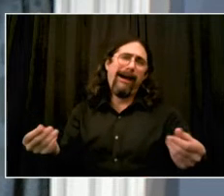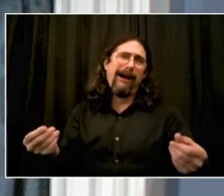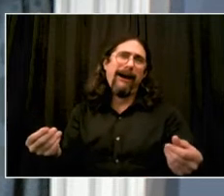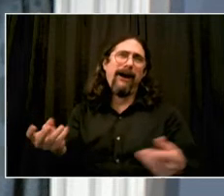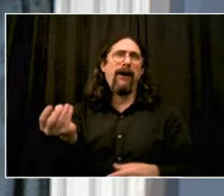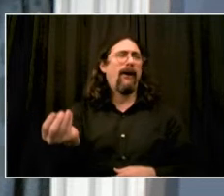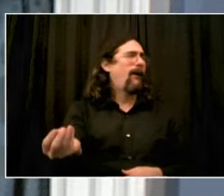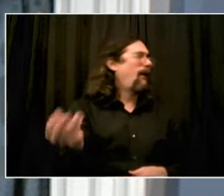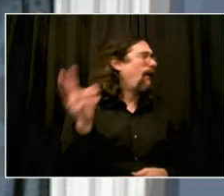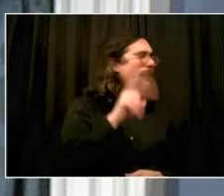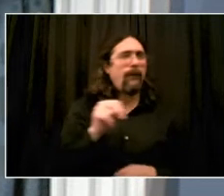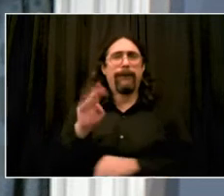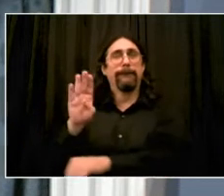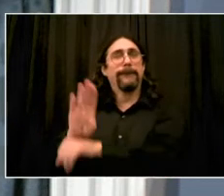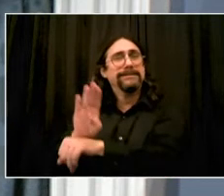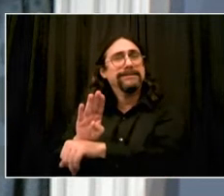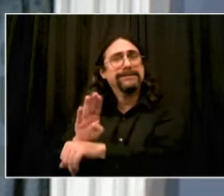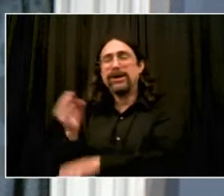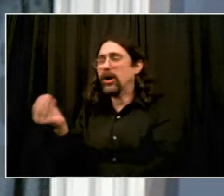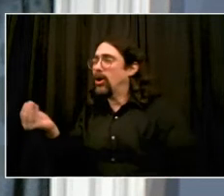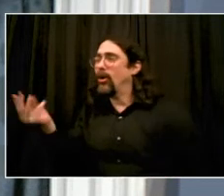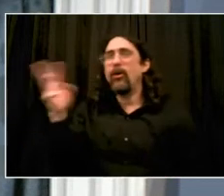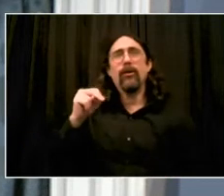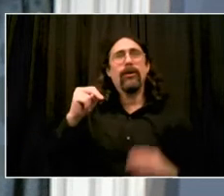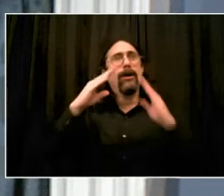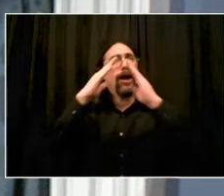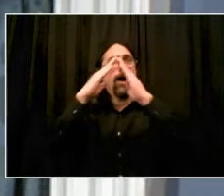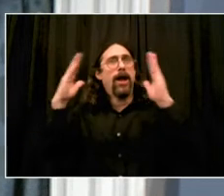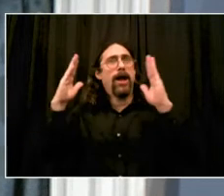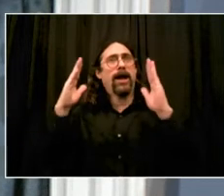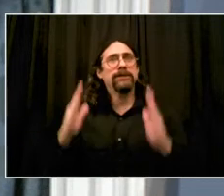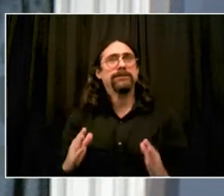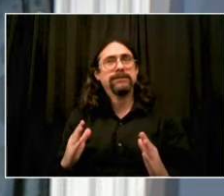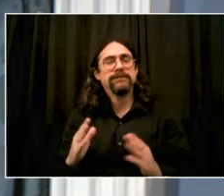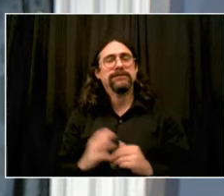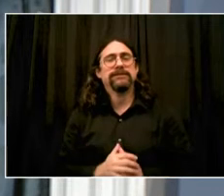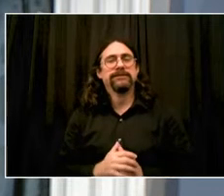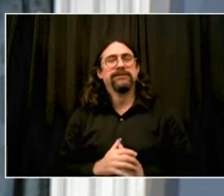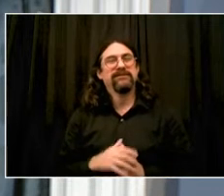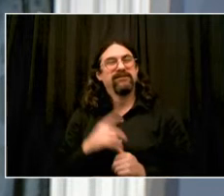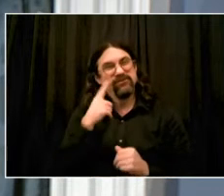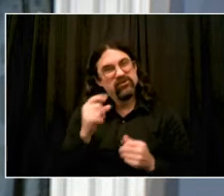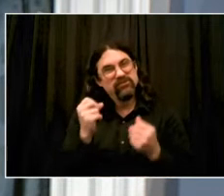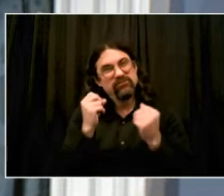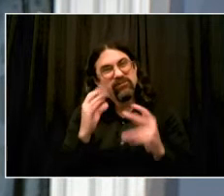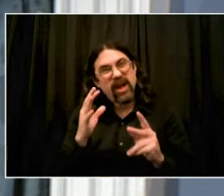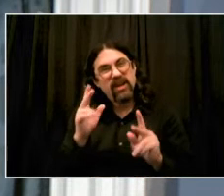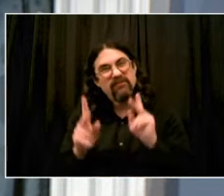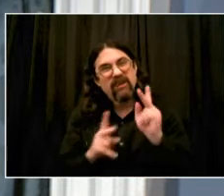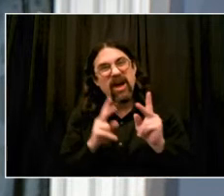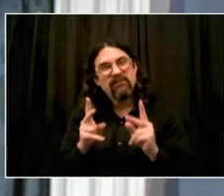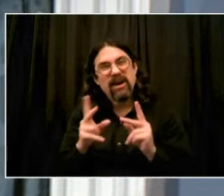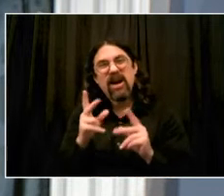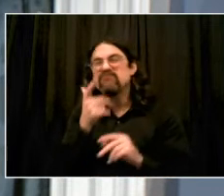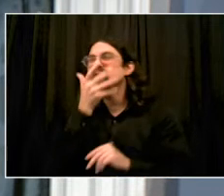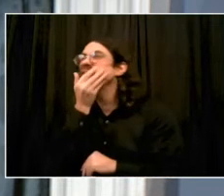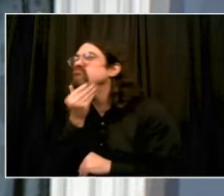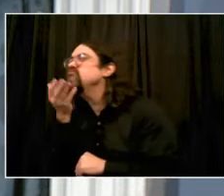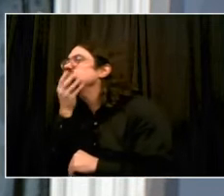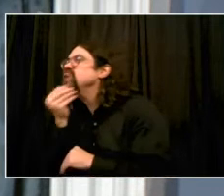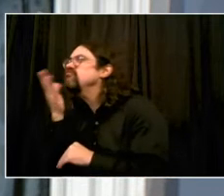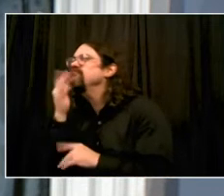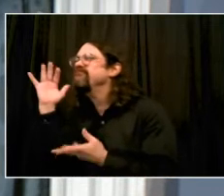too, just like workers can own their own house. And that incentivizes them to invest more in the business. And